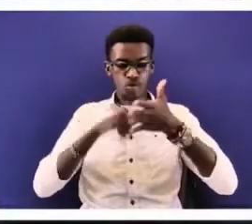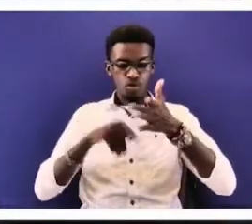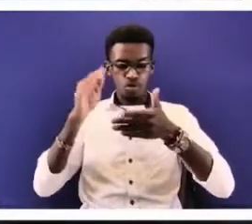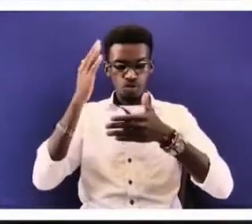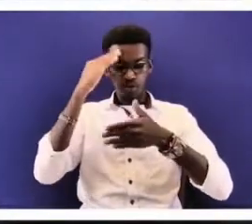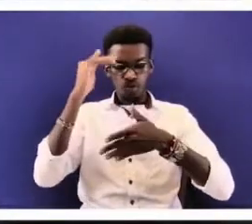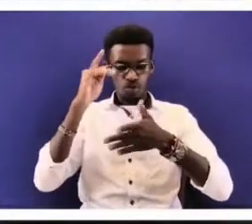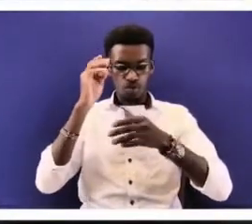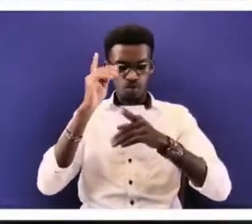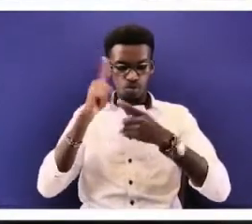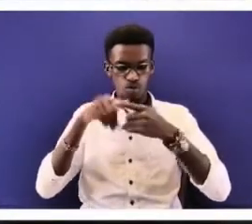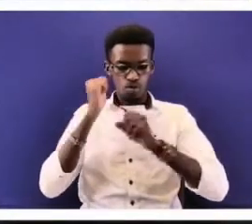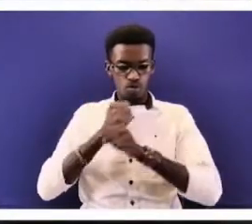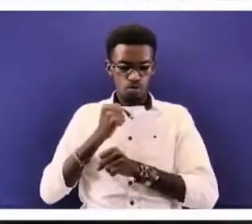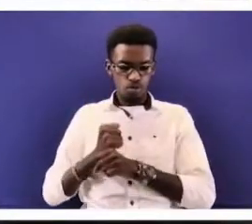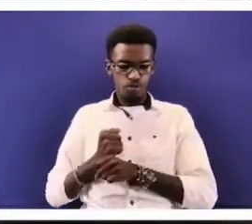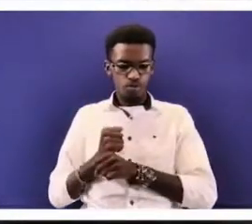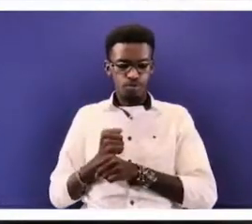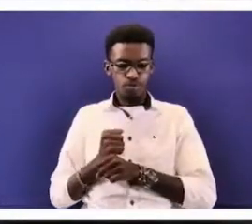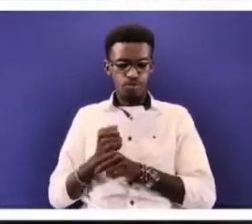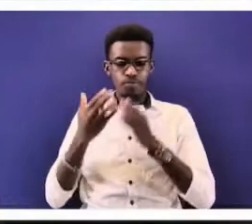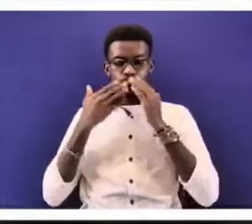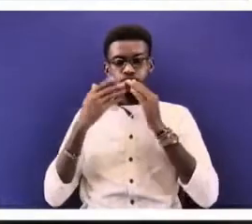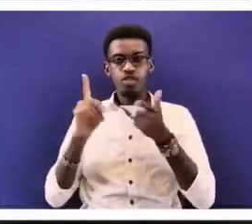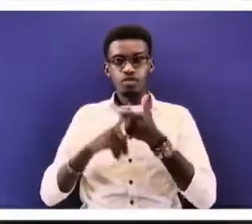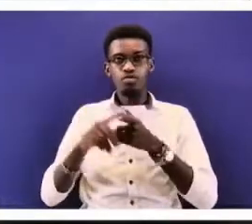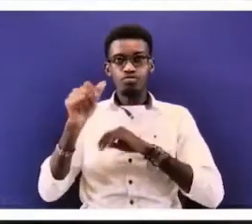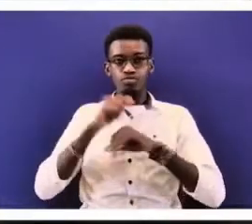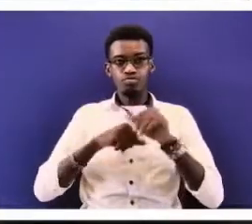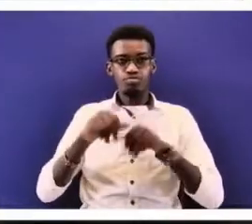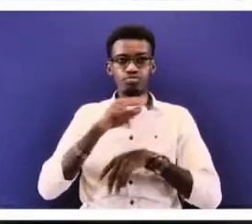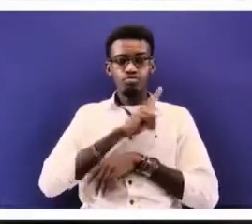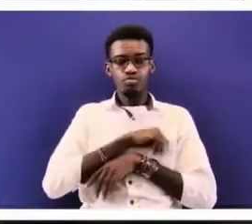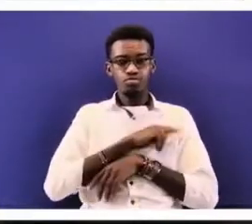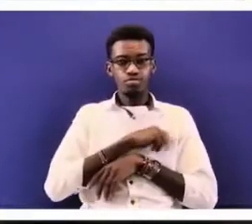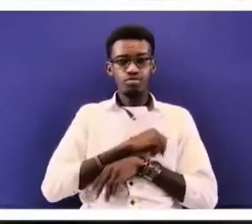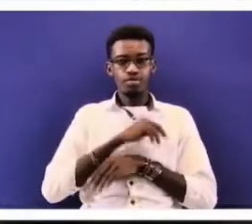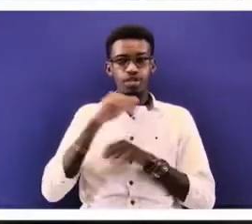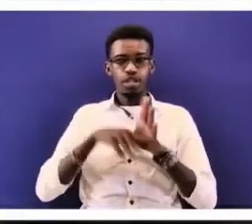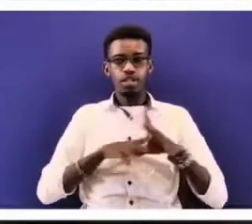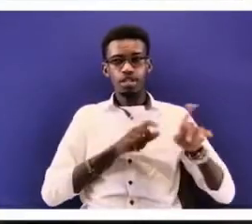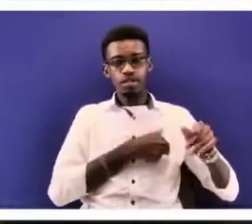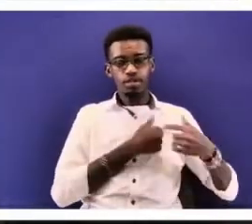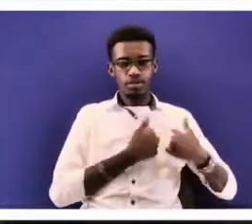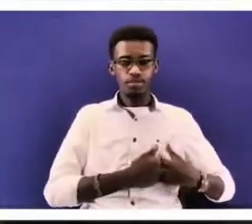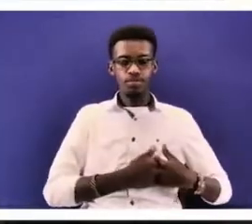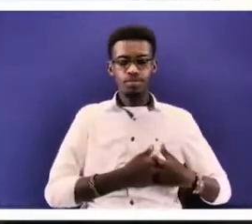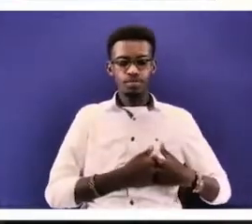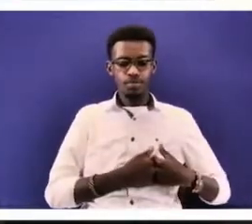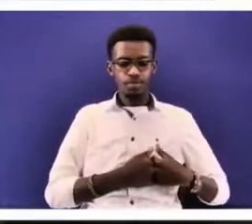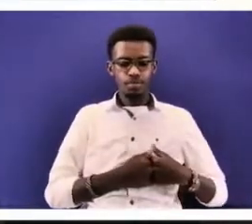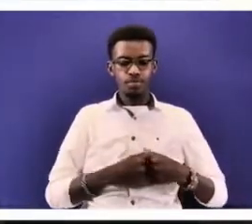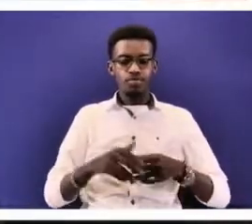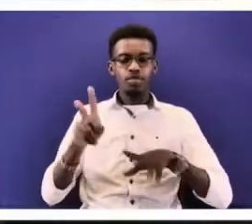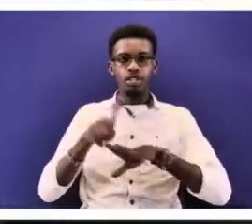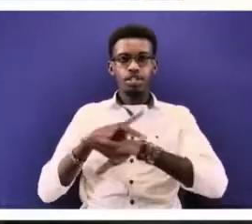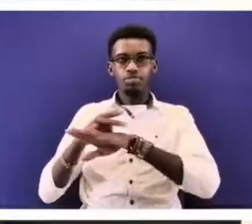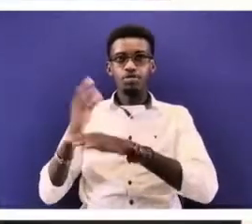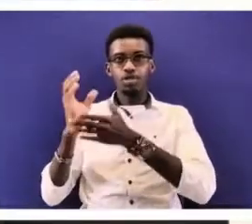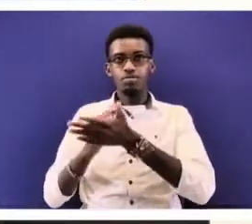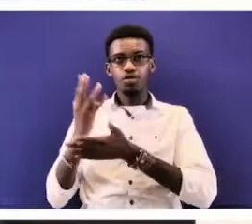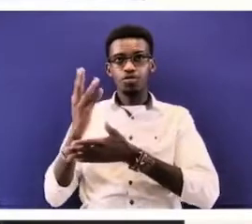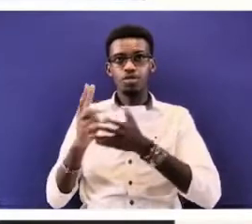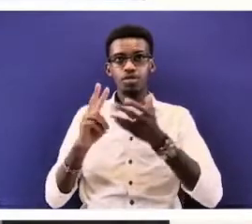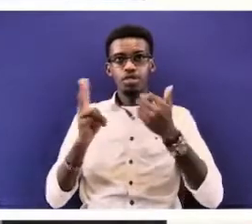do. Gladness is an attitude of the heart. Psalms 4:7 speaks of